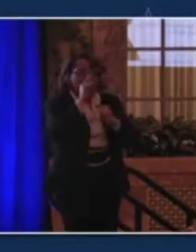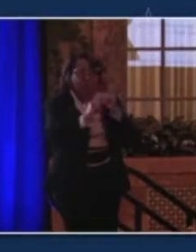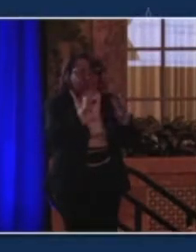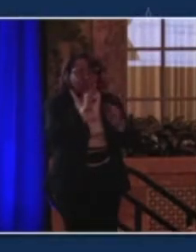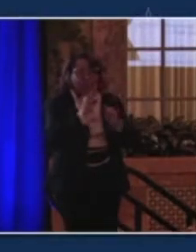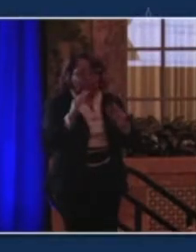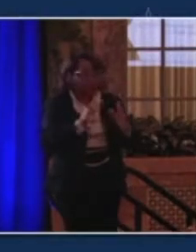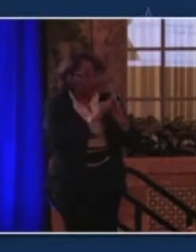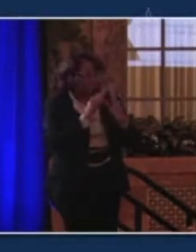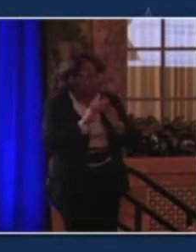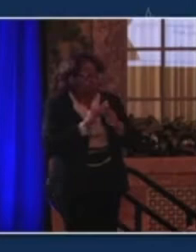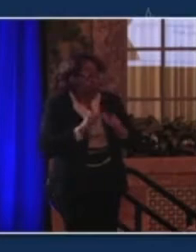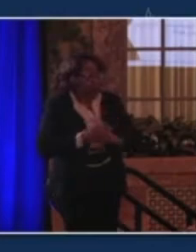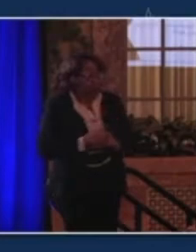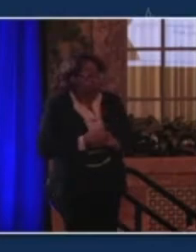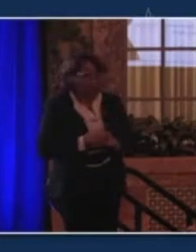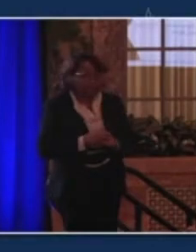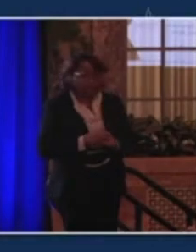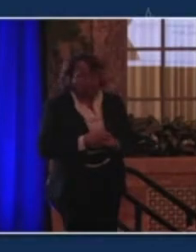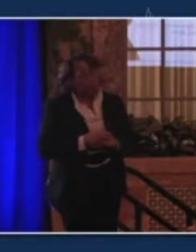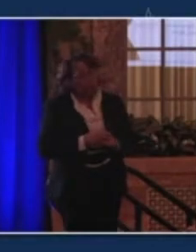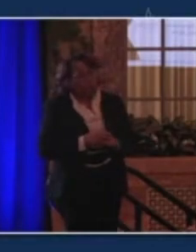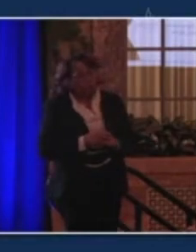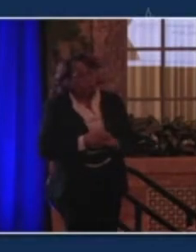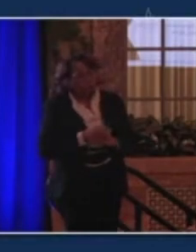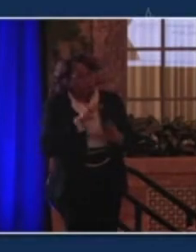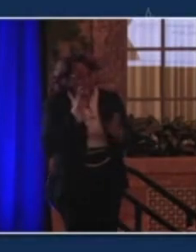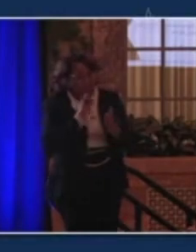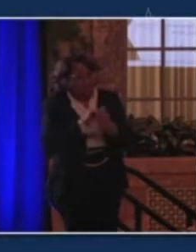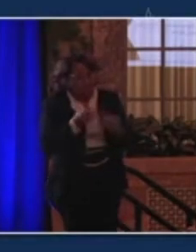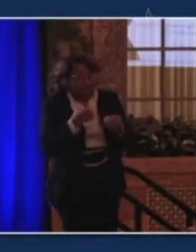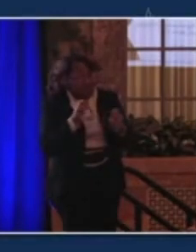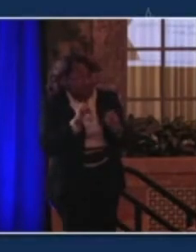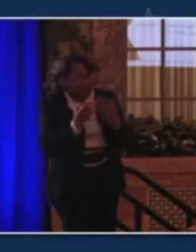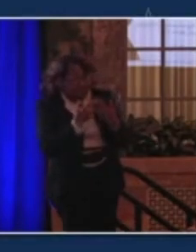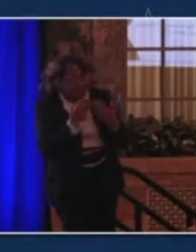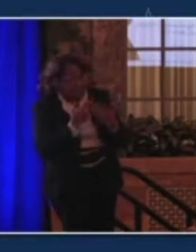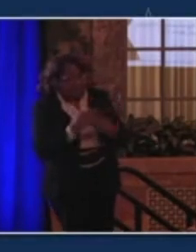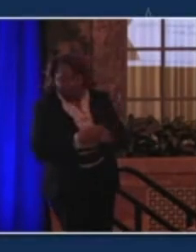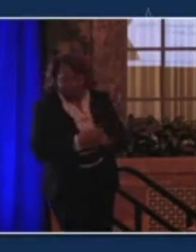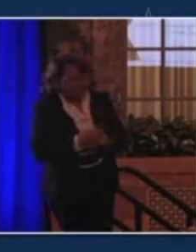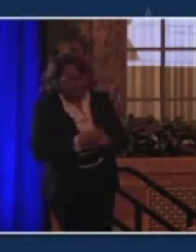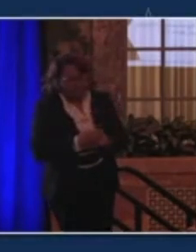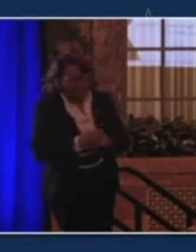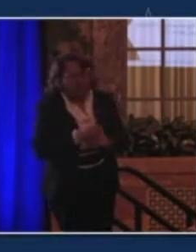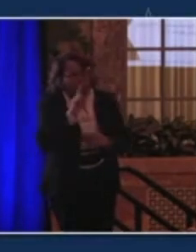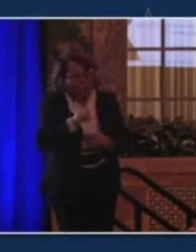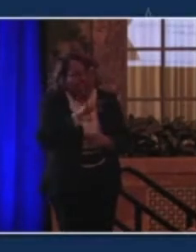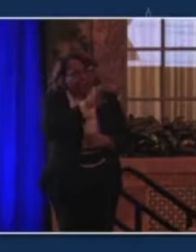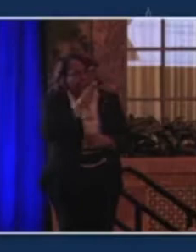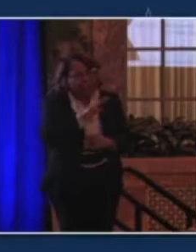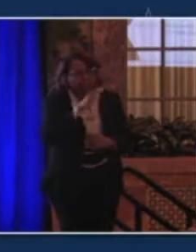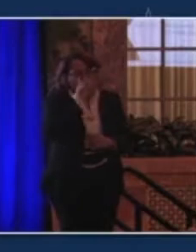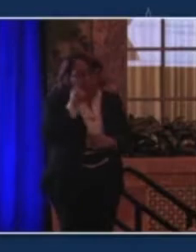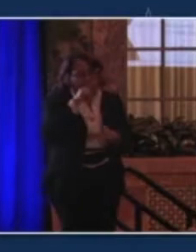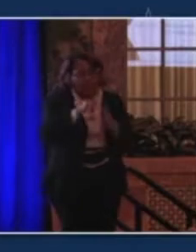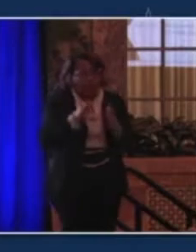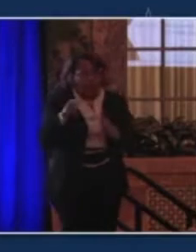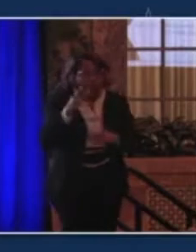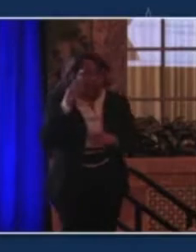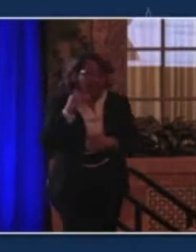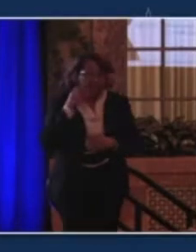city. By no means was that effort easy, and we must never forget what he went through for